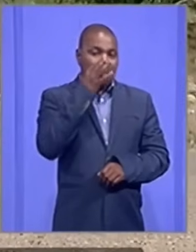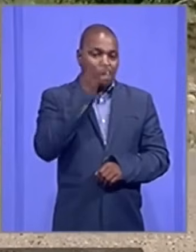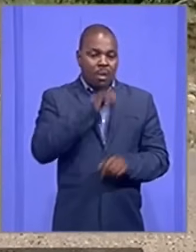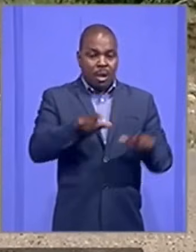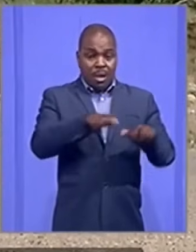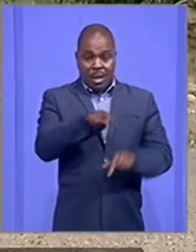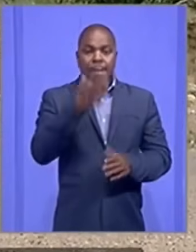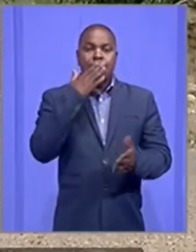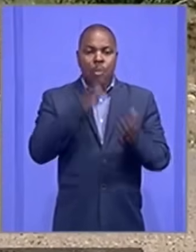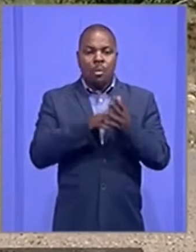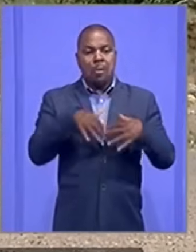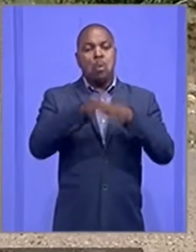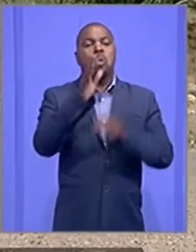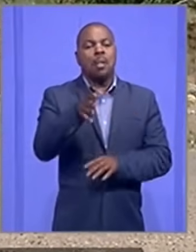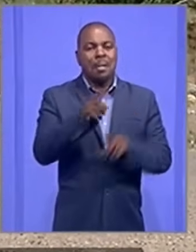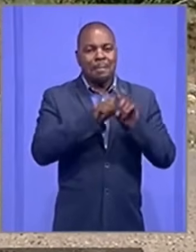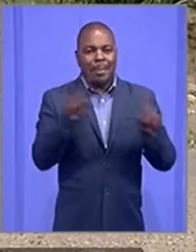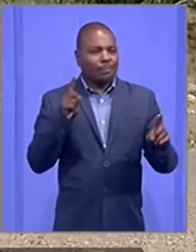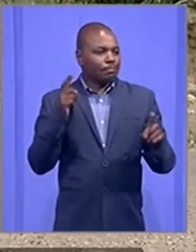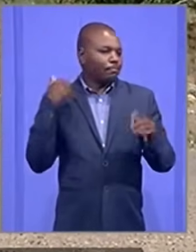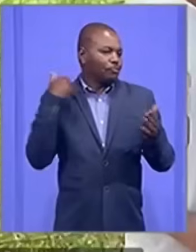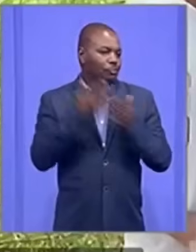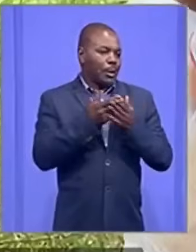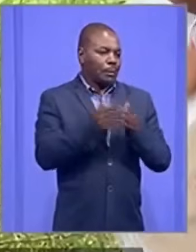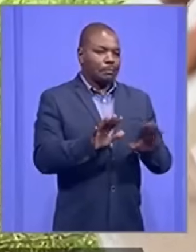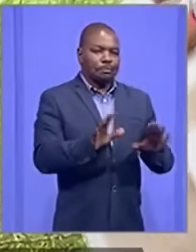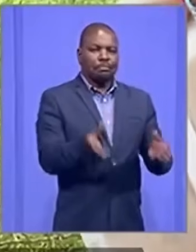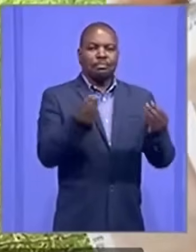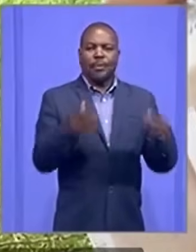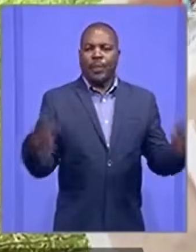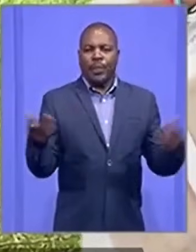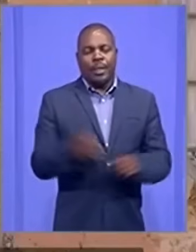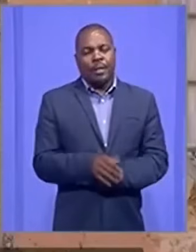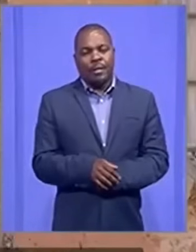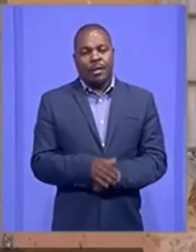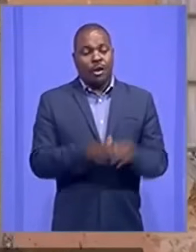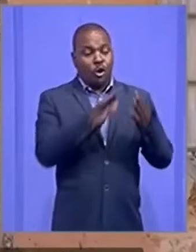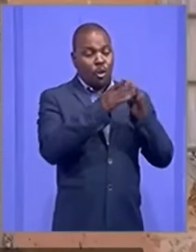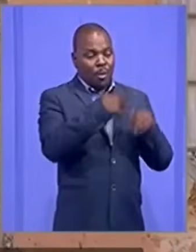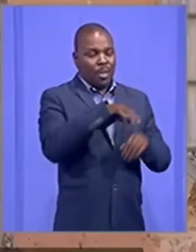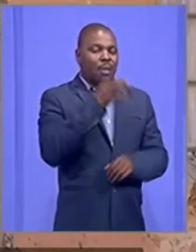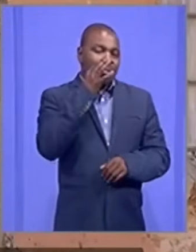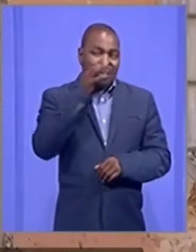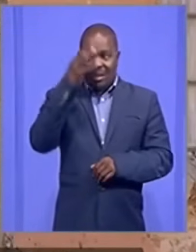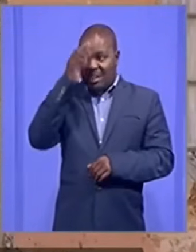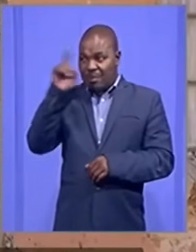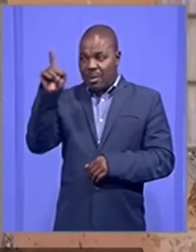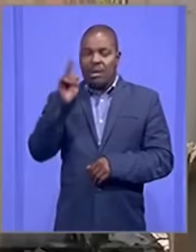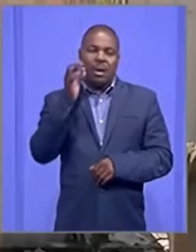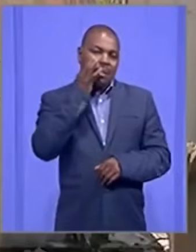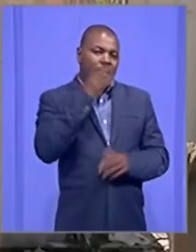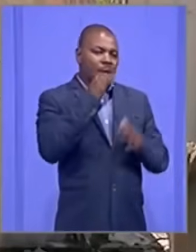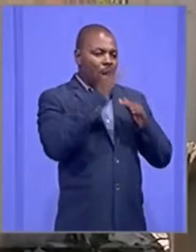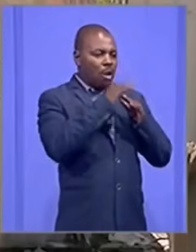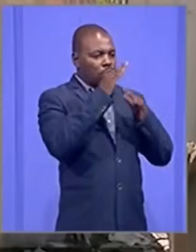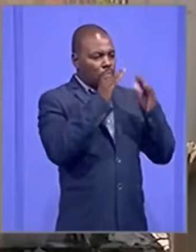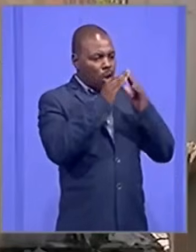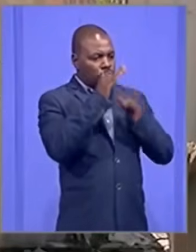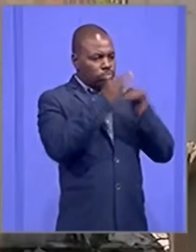lena empa ha jwale sena ha se so phethahatswe. Ho ya ka baahi bana, tshepiso ya mmuso ya ntjhafatso ya matlo ana ha